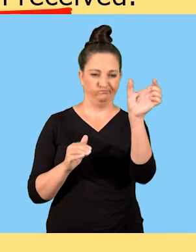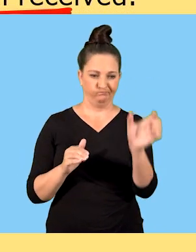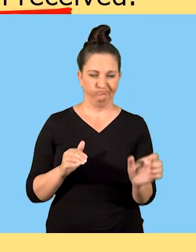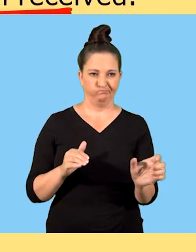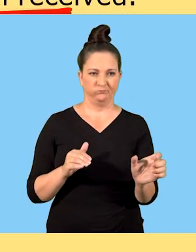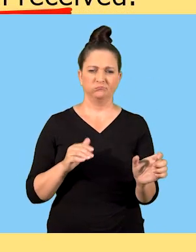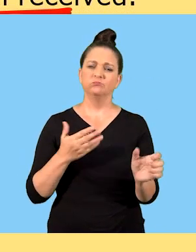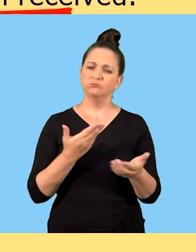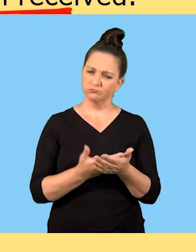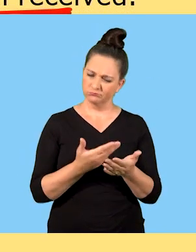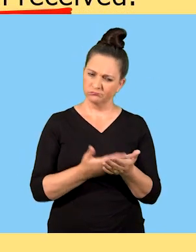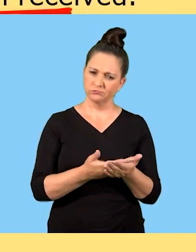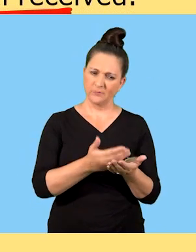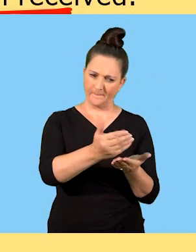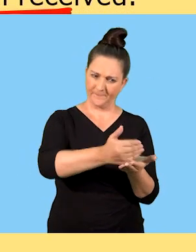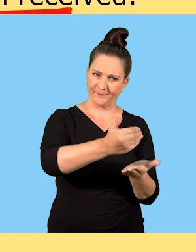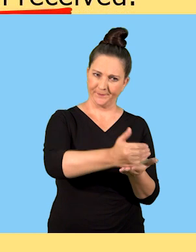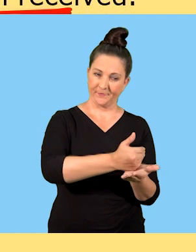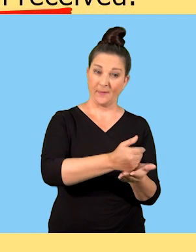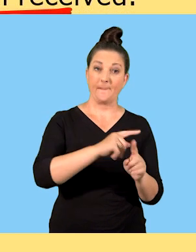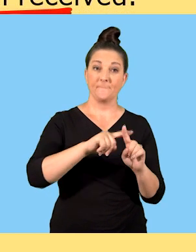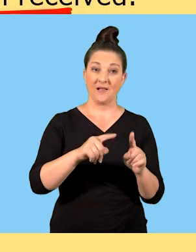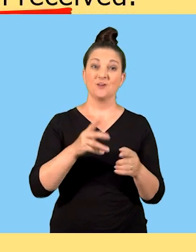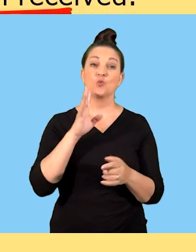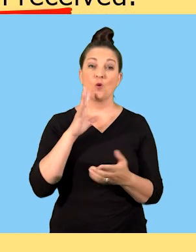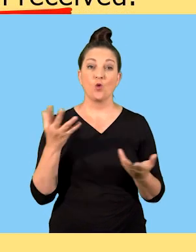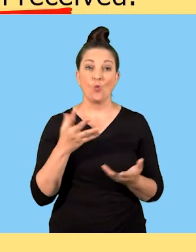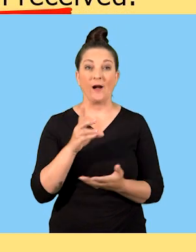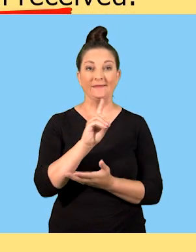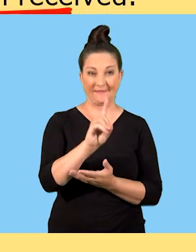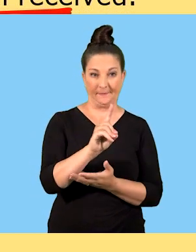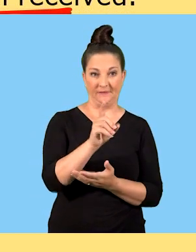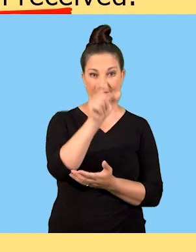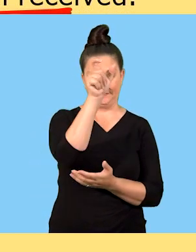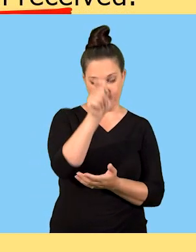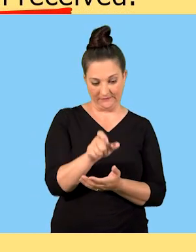and it is receivable, so it will come to the debit side. It becomes